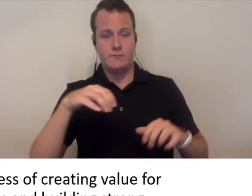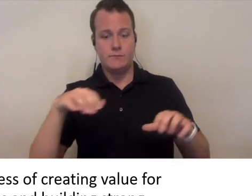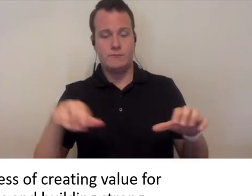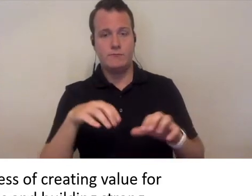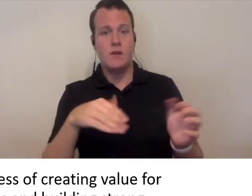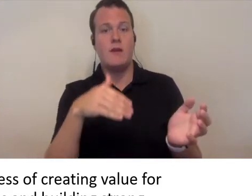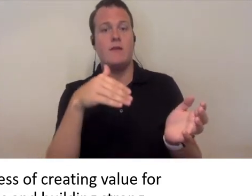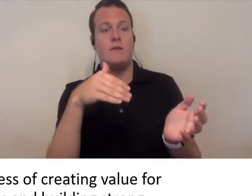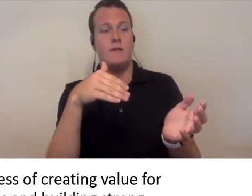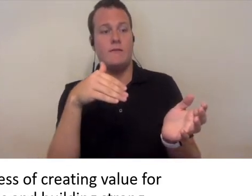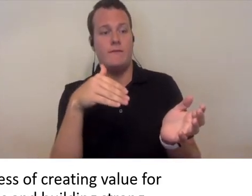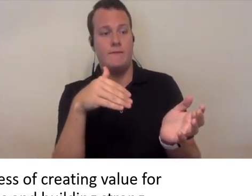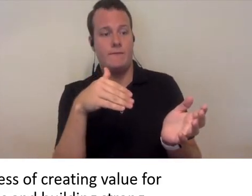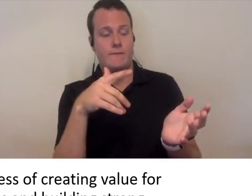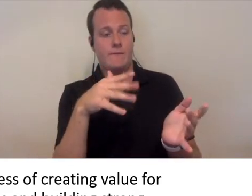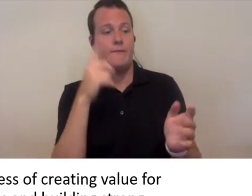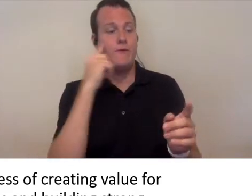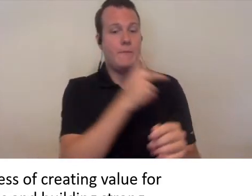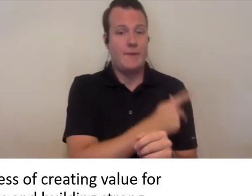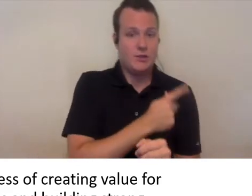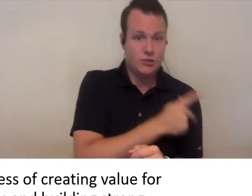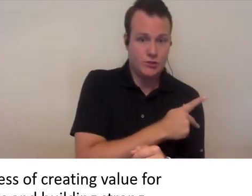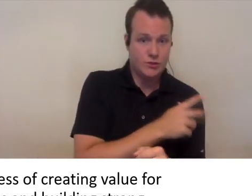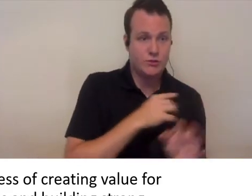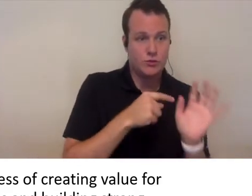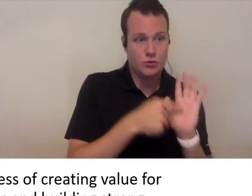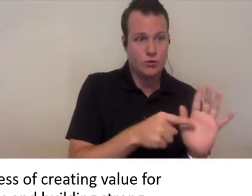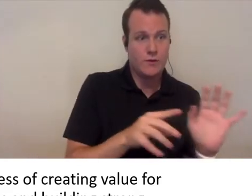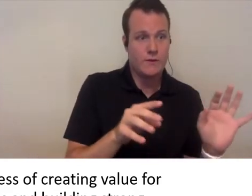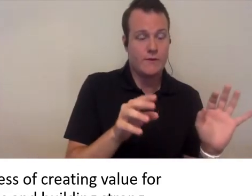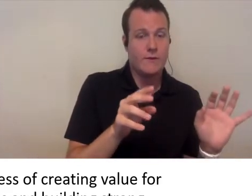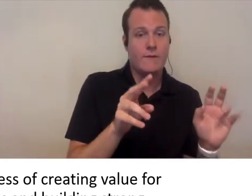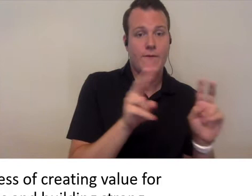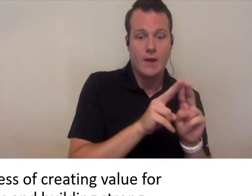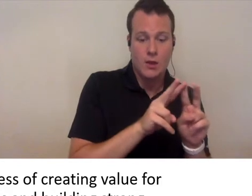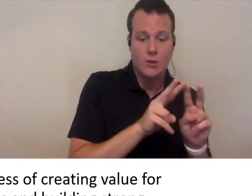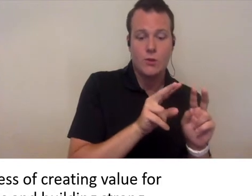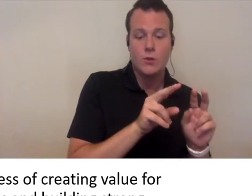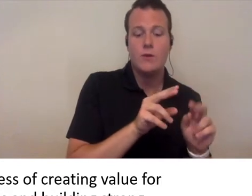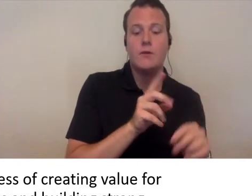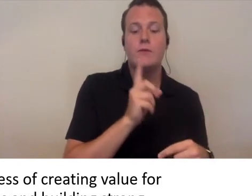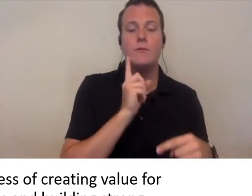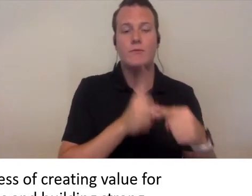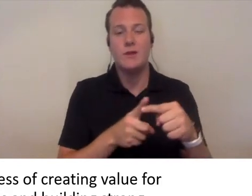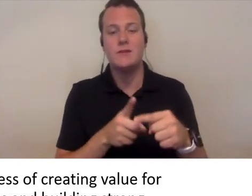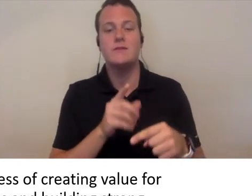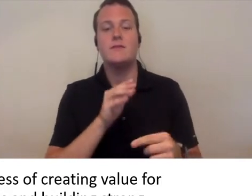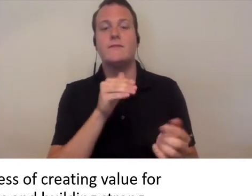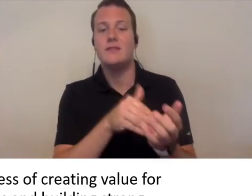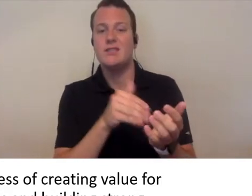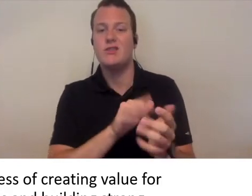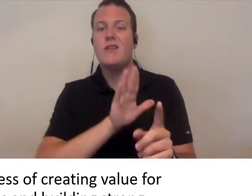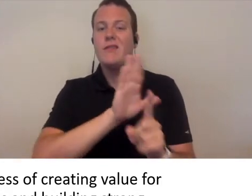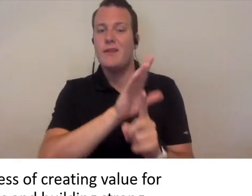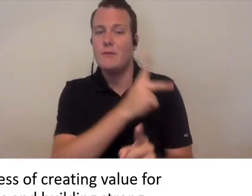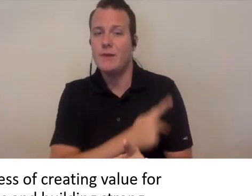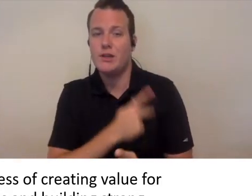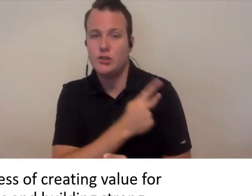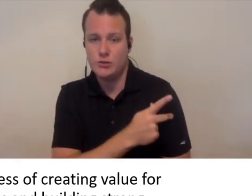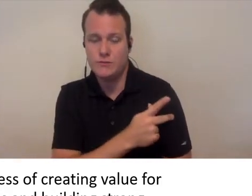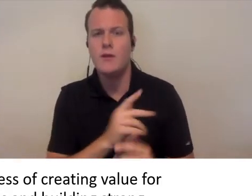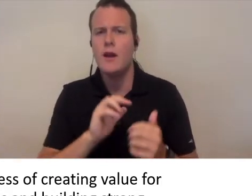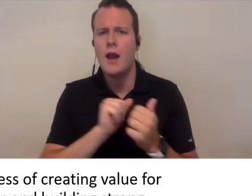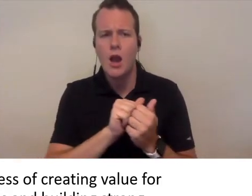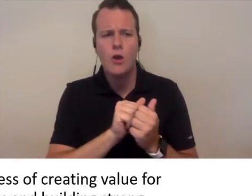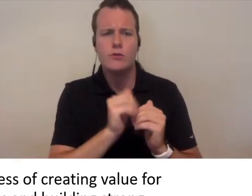your patients, but also how you can be of value to physicians' patients. That's what they're looking for. And so how can you